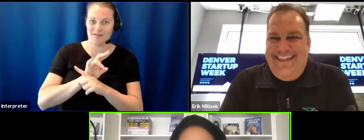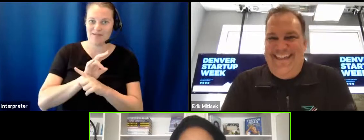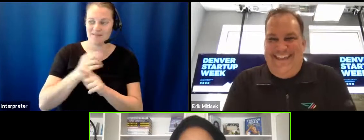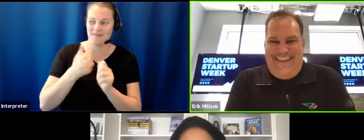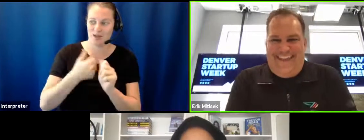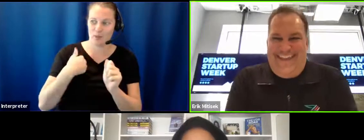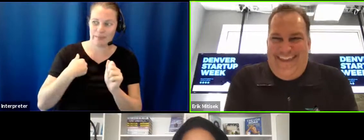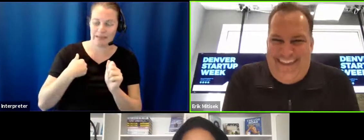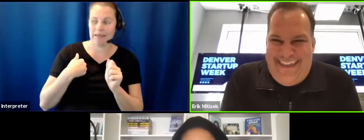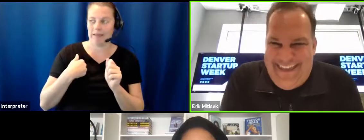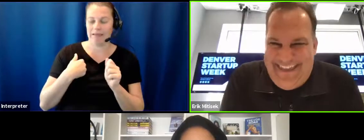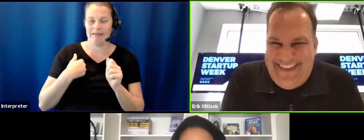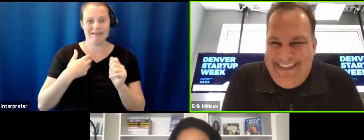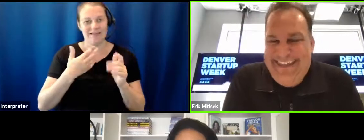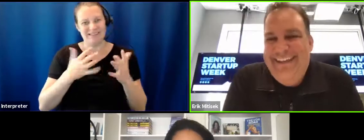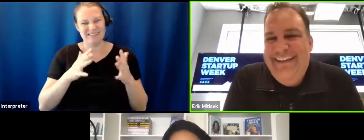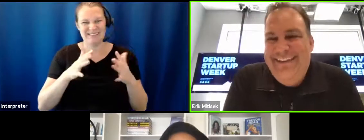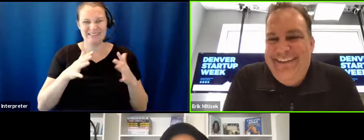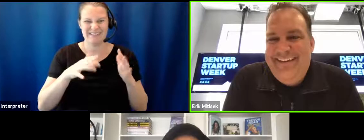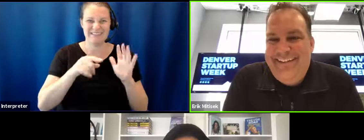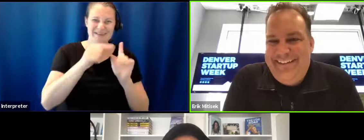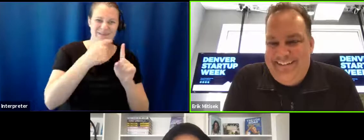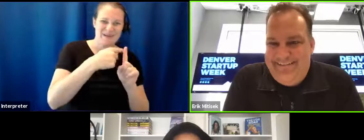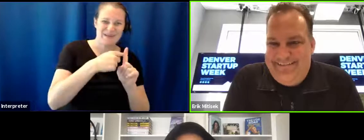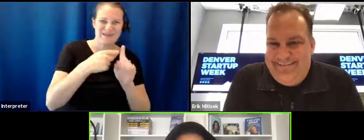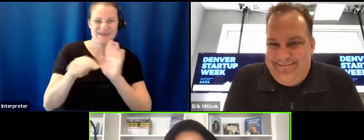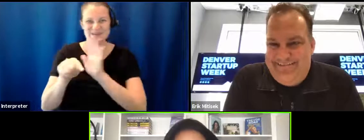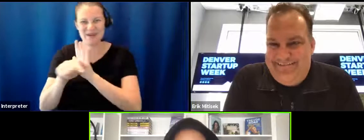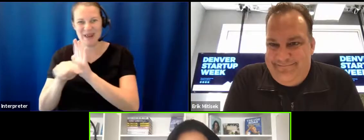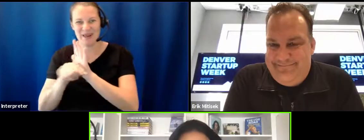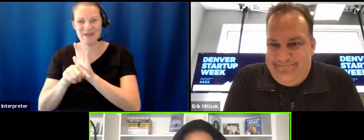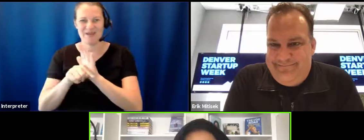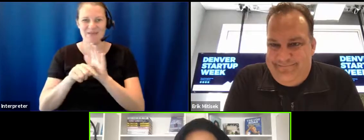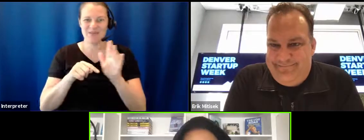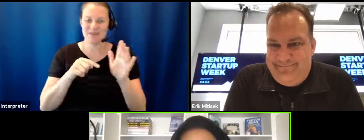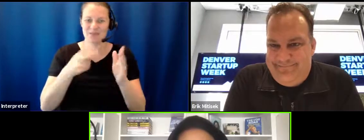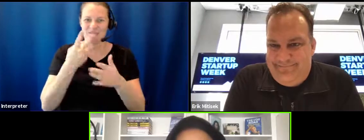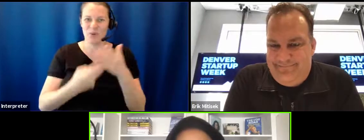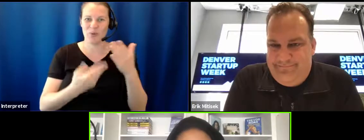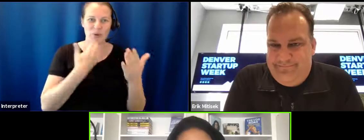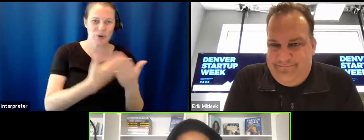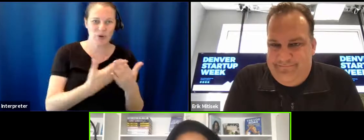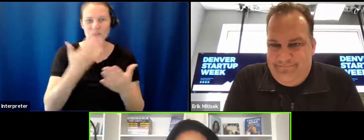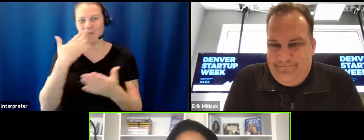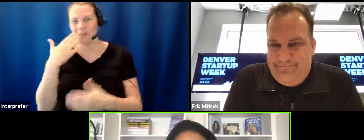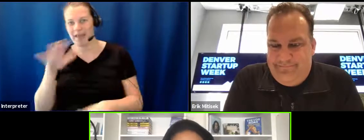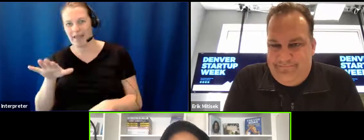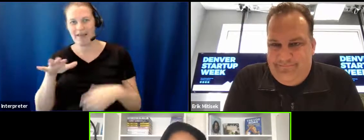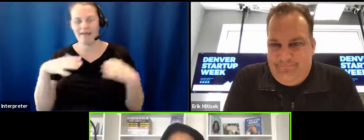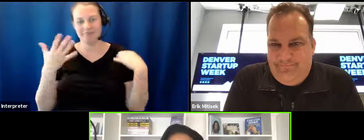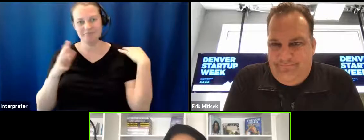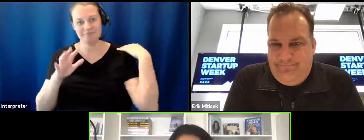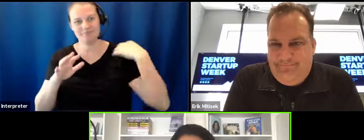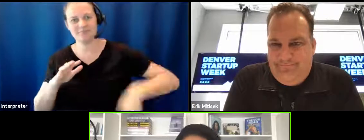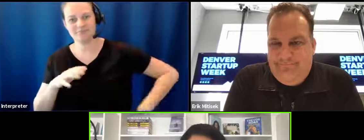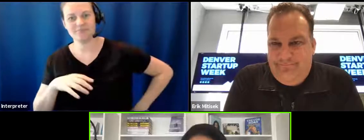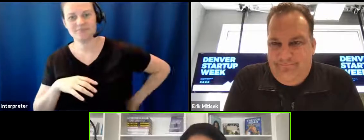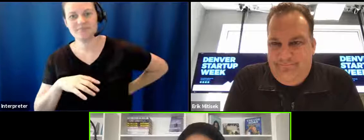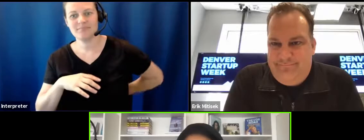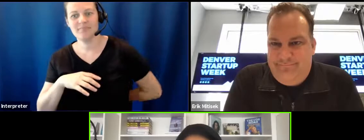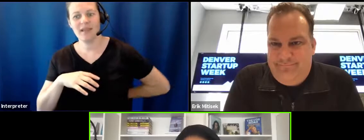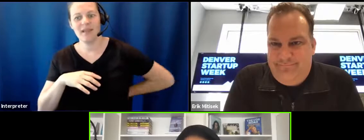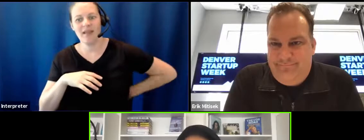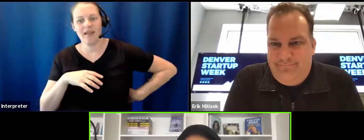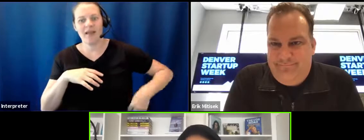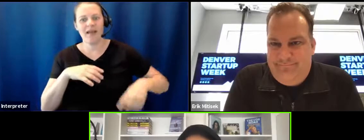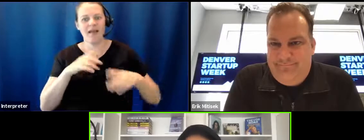But, I talk about it in the book, you know, the experience, the good and the bad of it, pros and cons. And so that was something. And then all of a